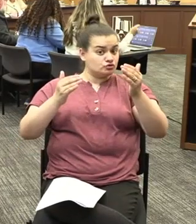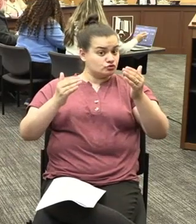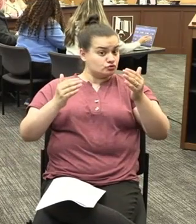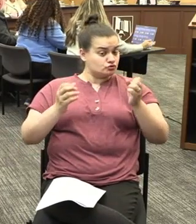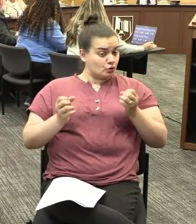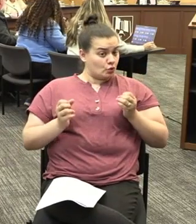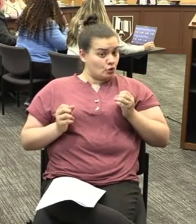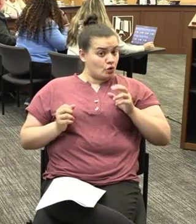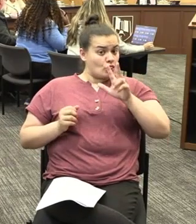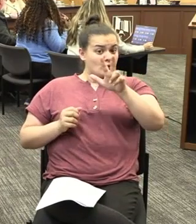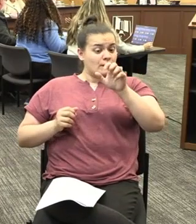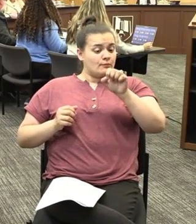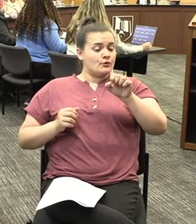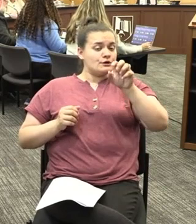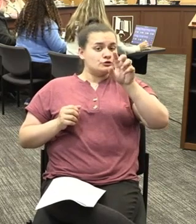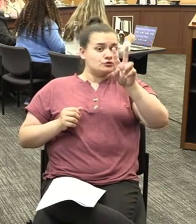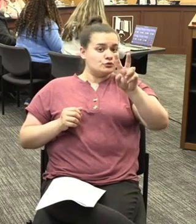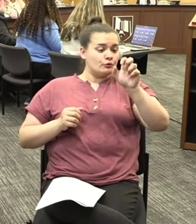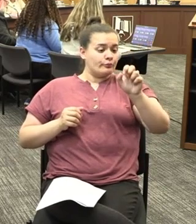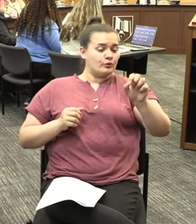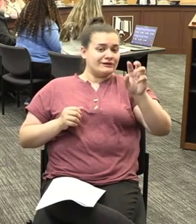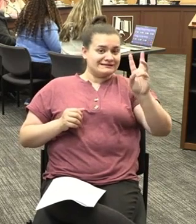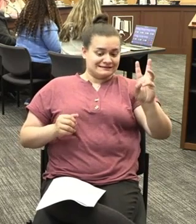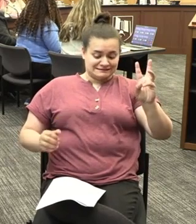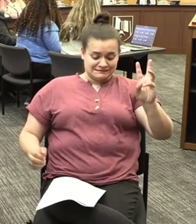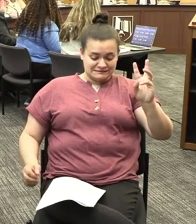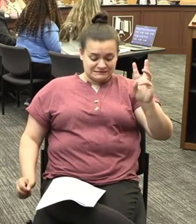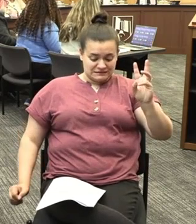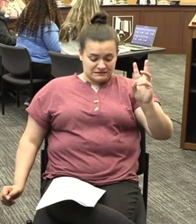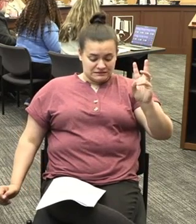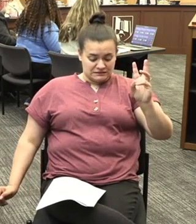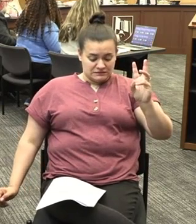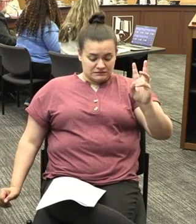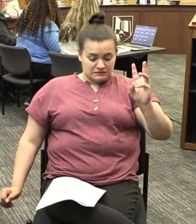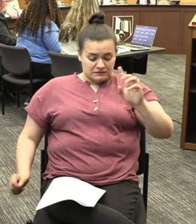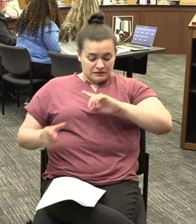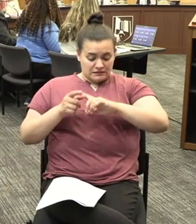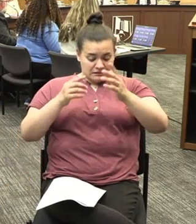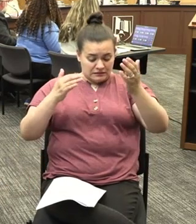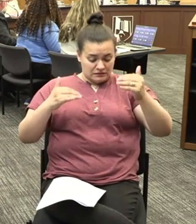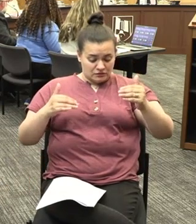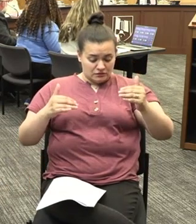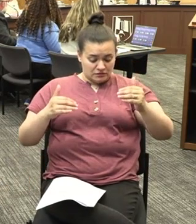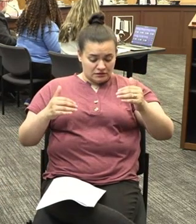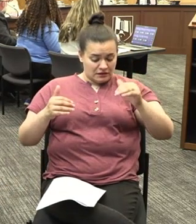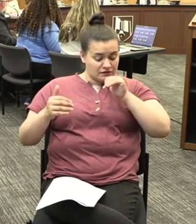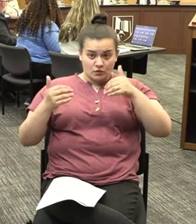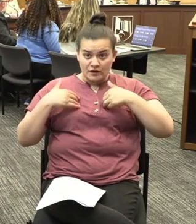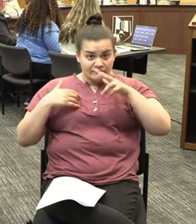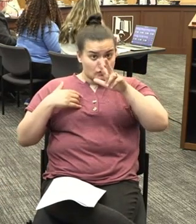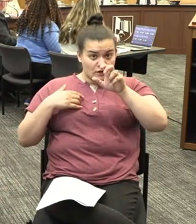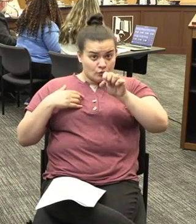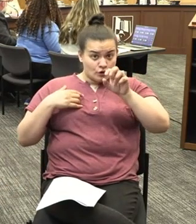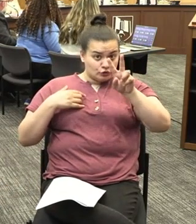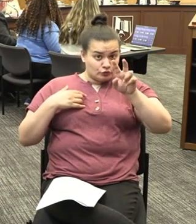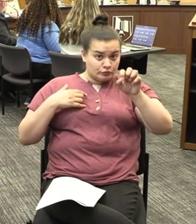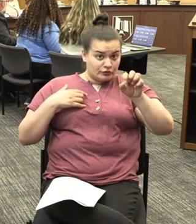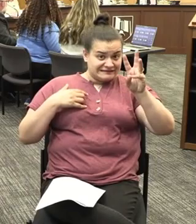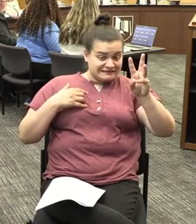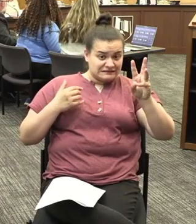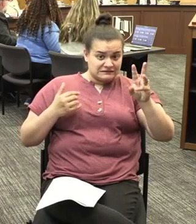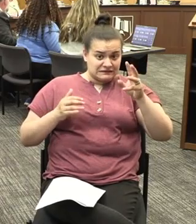So we're on 3.2.6? Yes. 3.6 now. Okay. And then we'll go to the next one. But I don't have 3.2.6 listed. Oh, I I don't